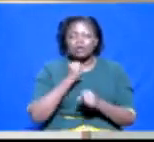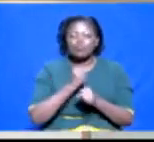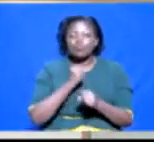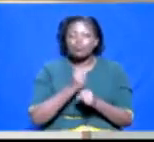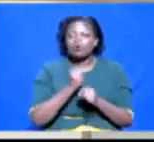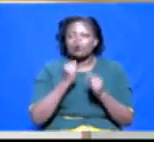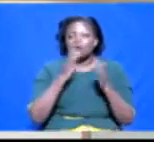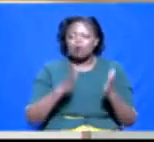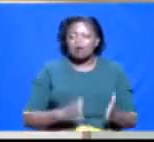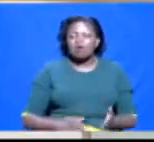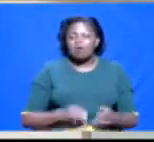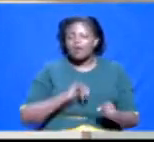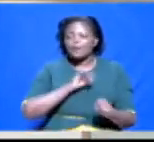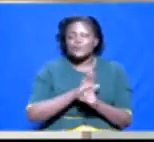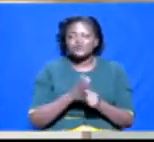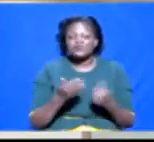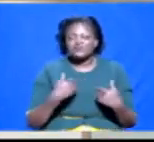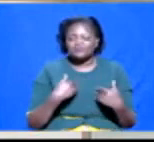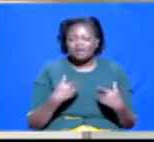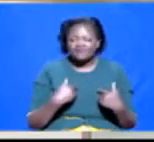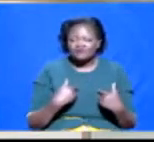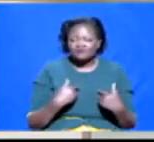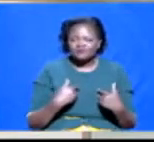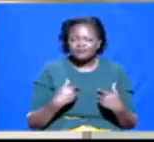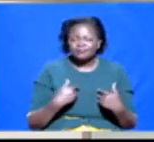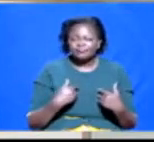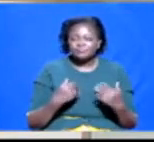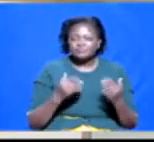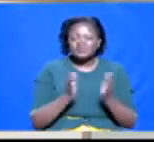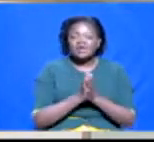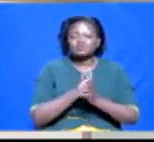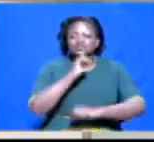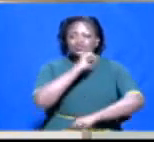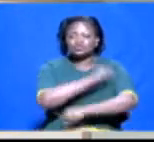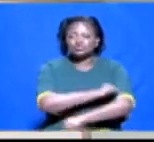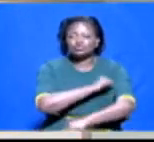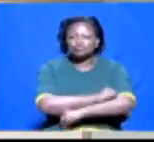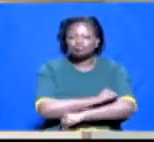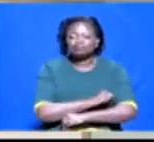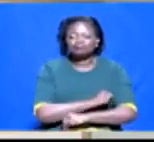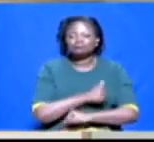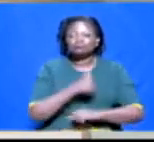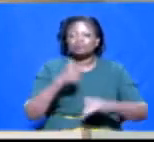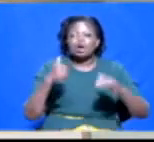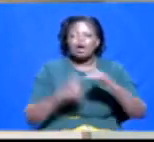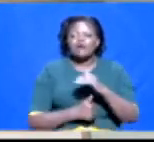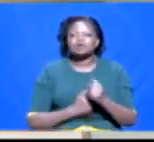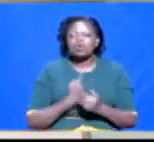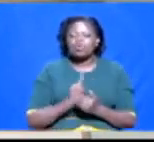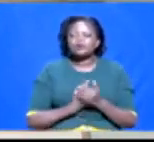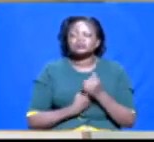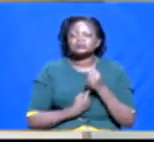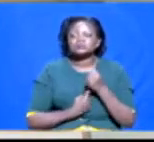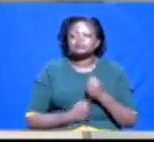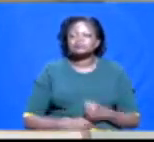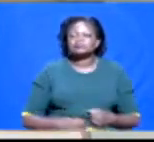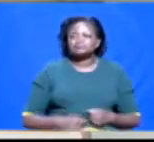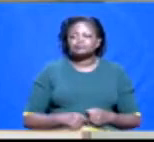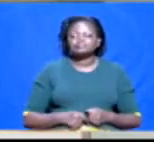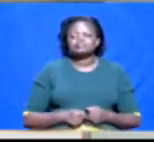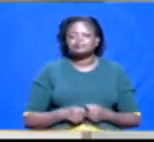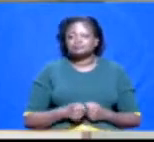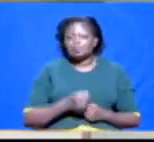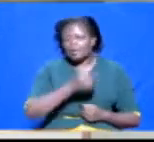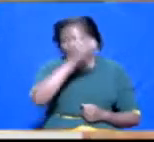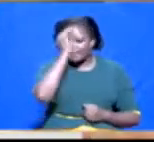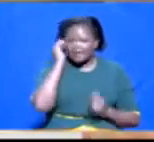for COVID-19, and consequently the school has been put under quarantine. Beatrice Gatonye puts that story into perspective for